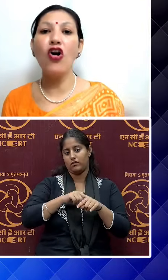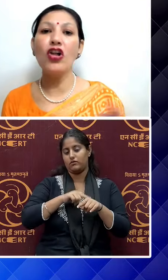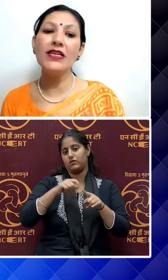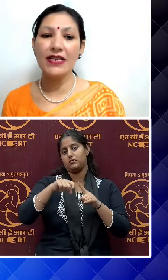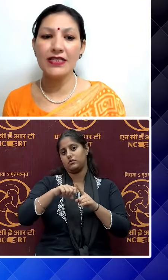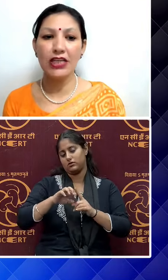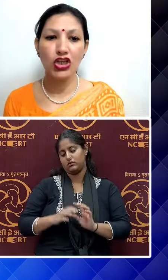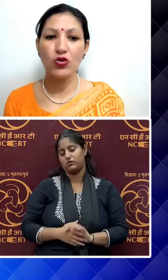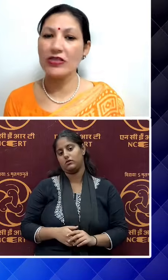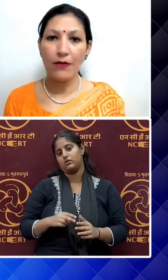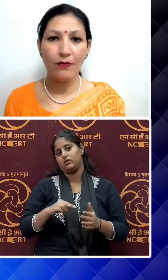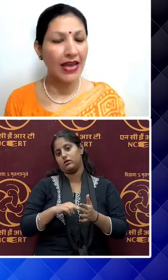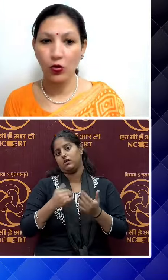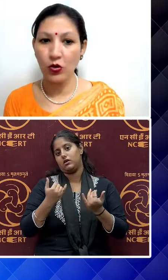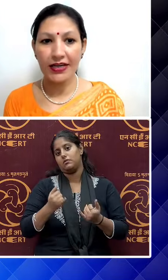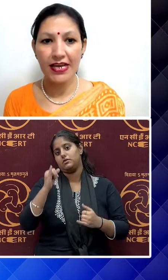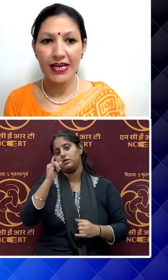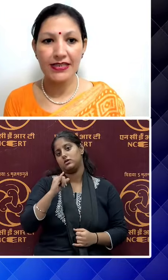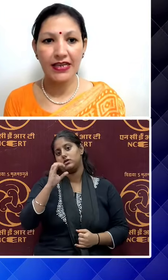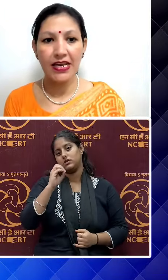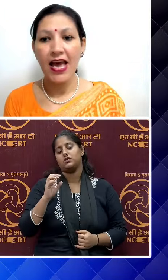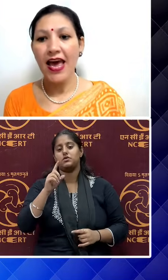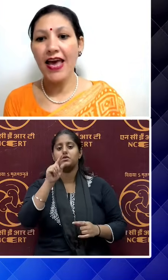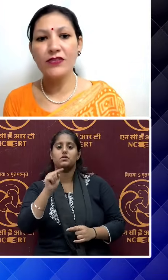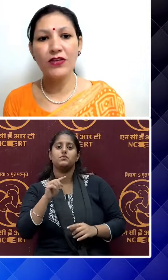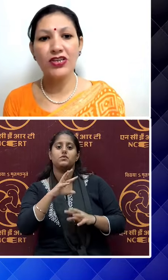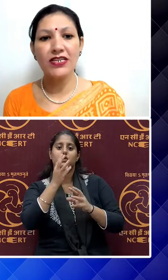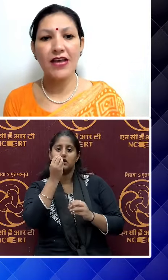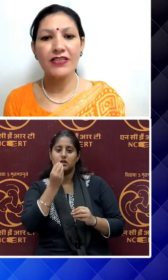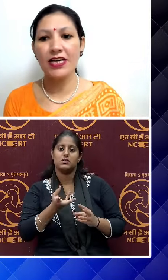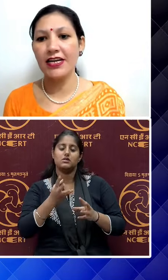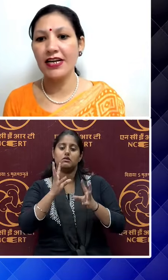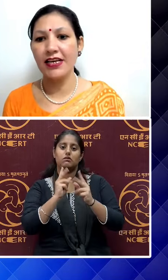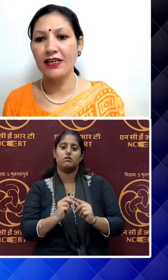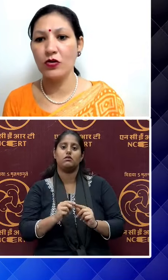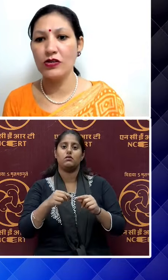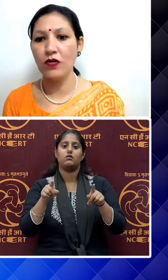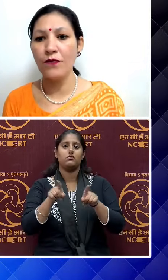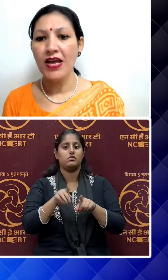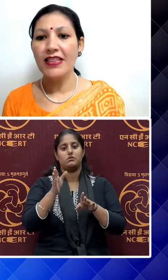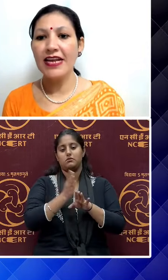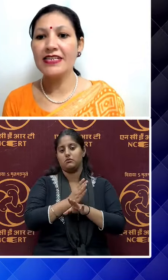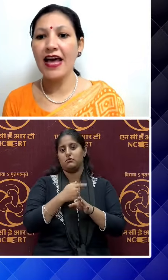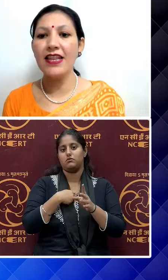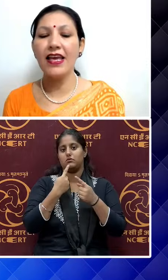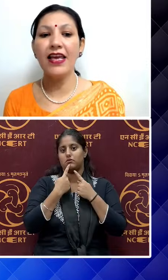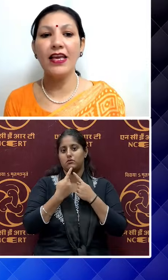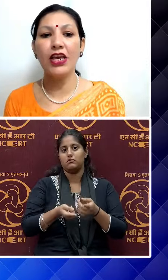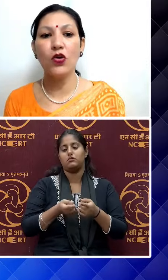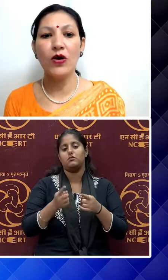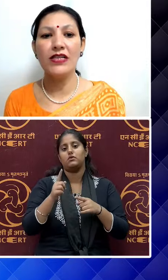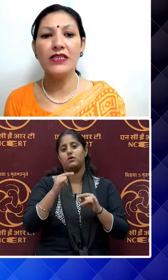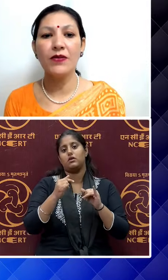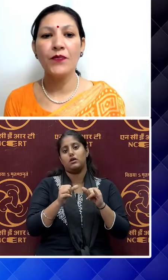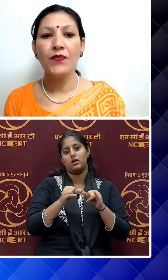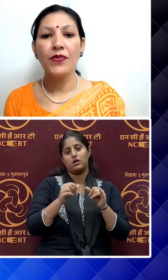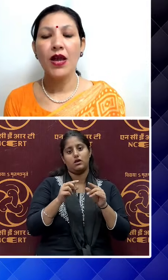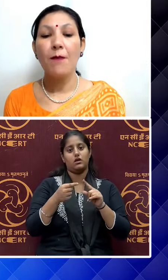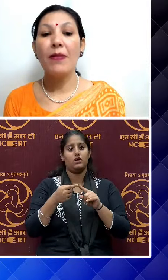Now all the 60 ratios can be calculated easily, as we just have studied here also, that sine A